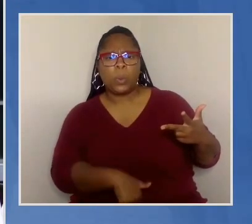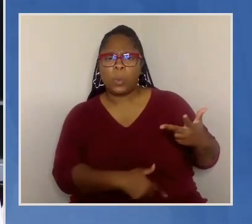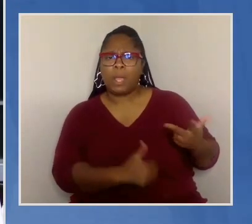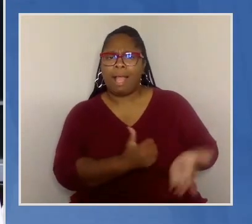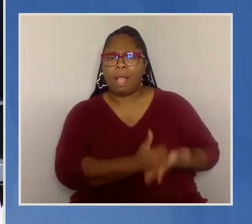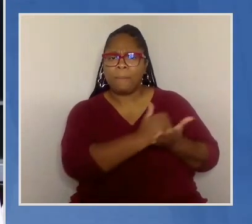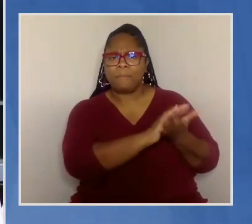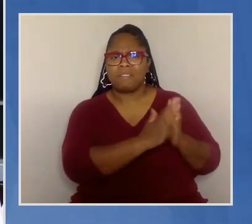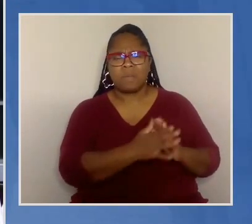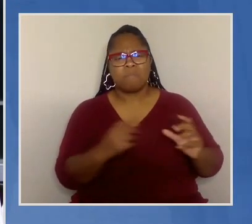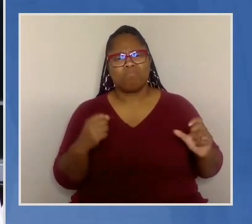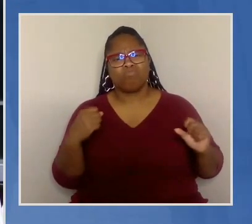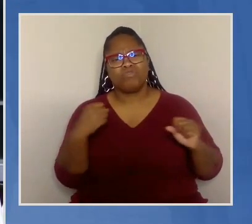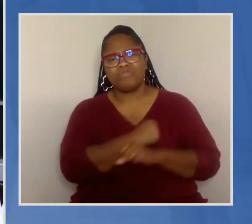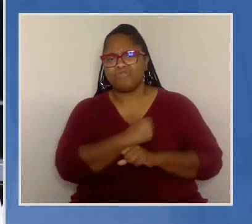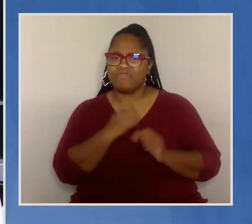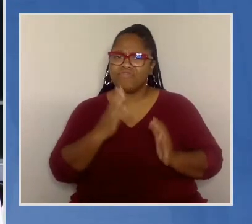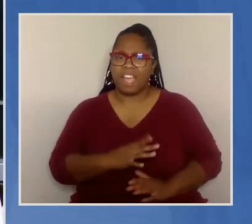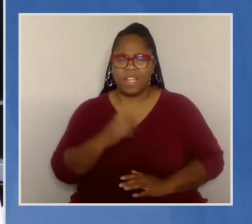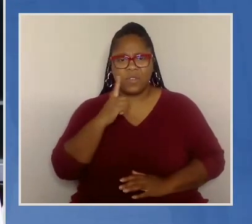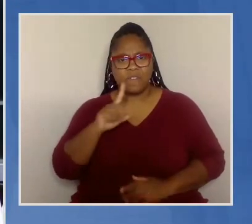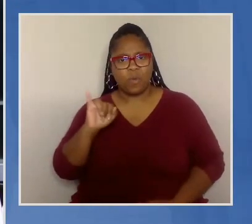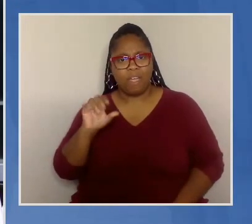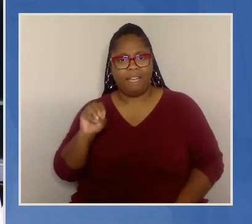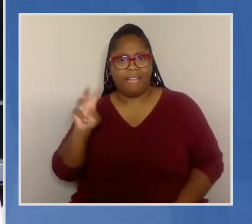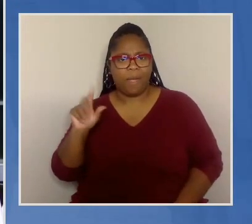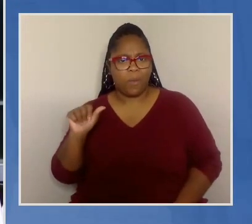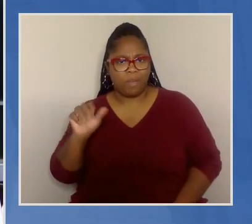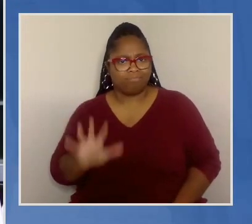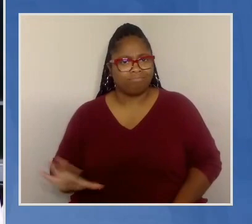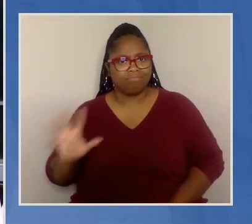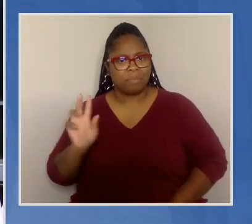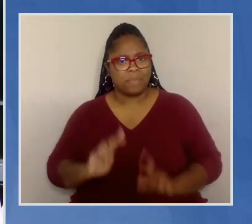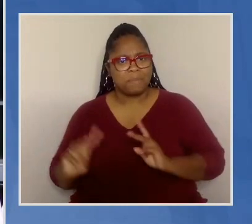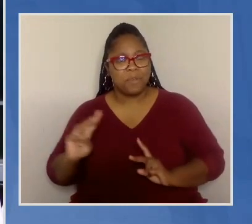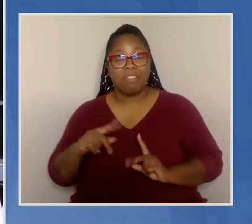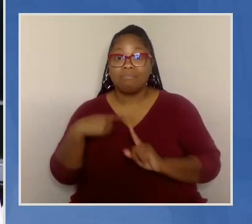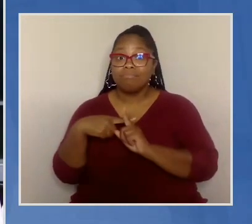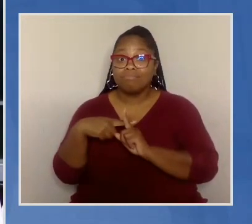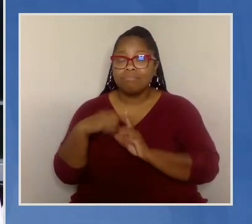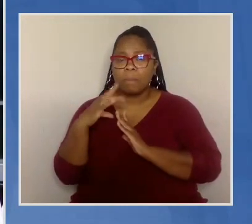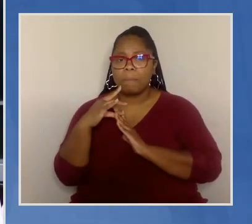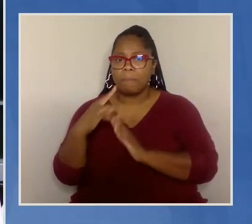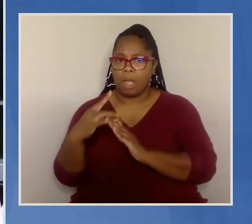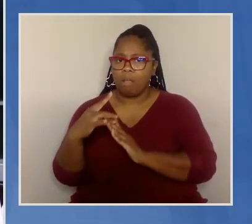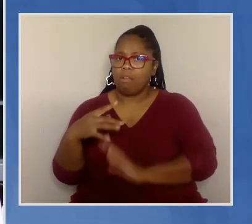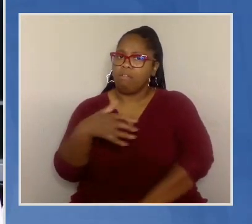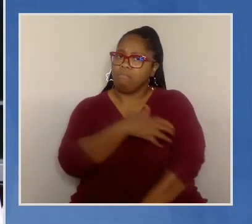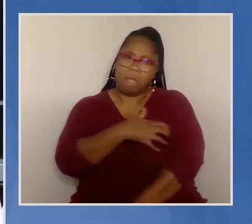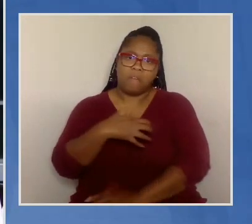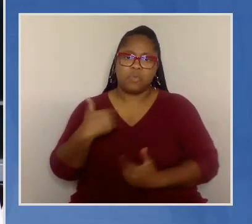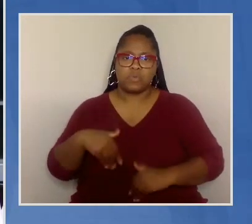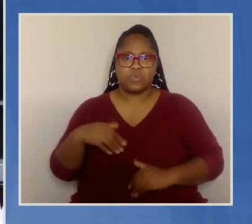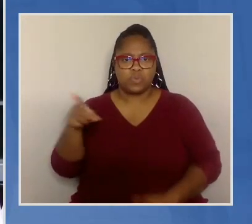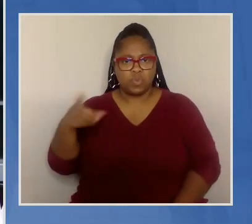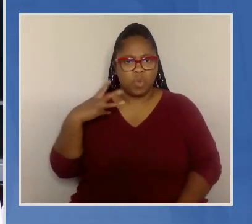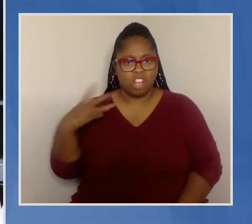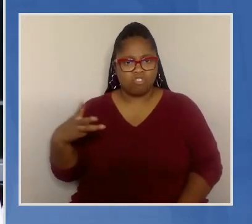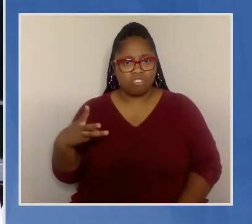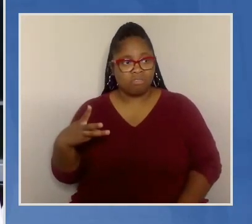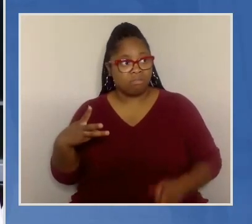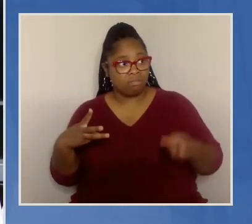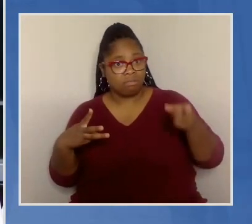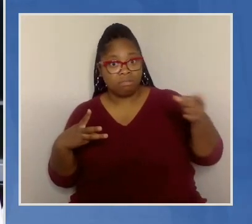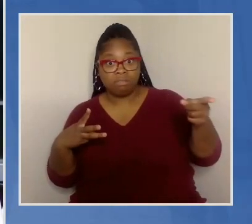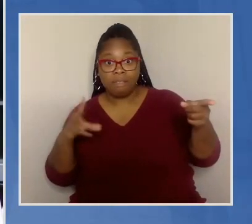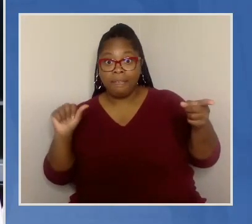a strong fighter for Iowans and such a powerful leader in Washington. And Abby,